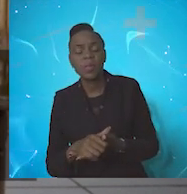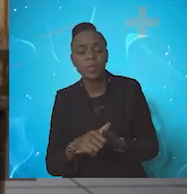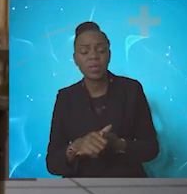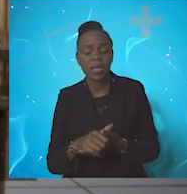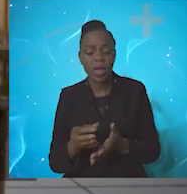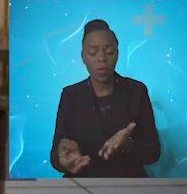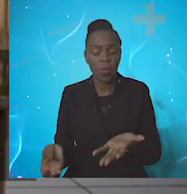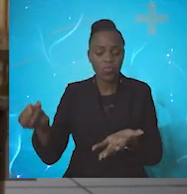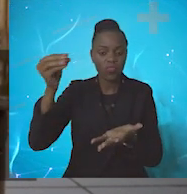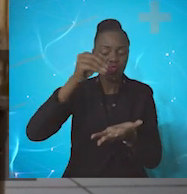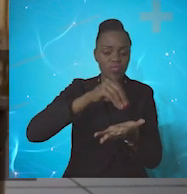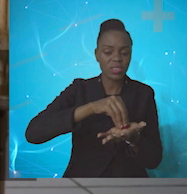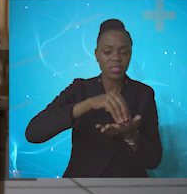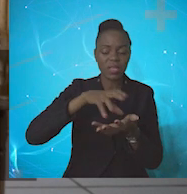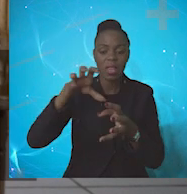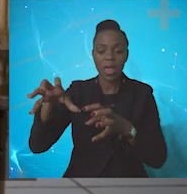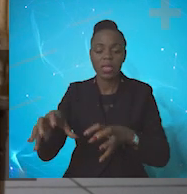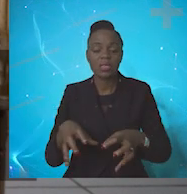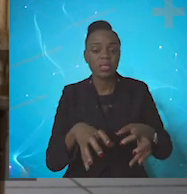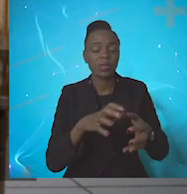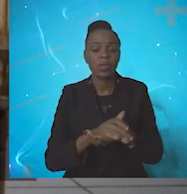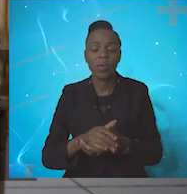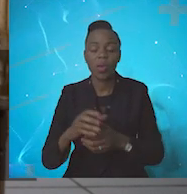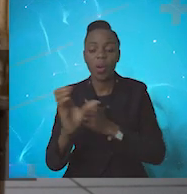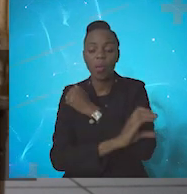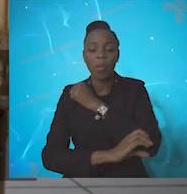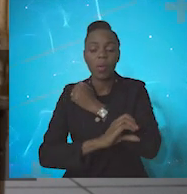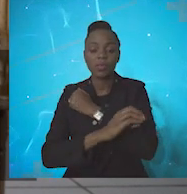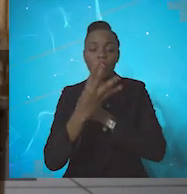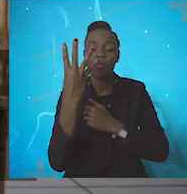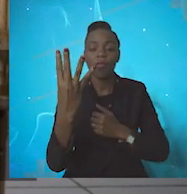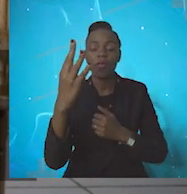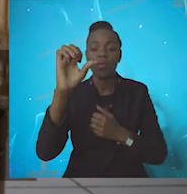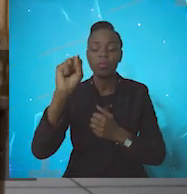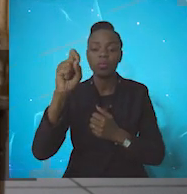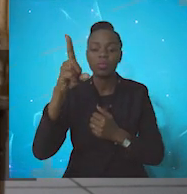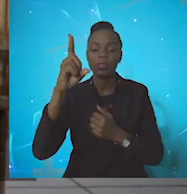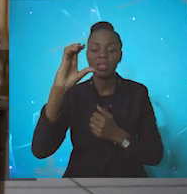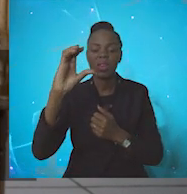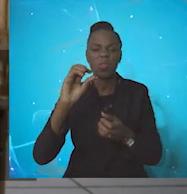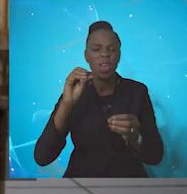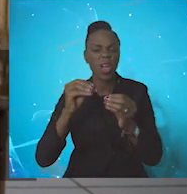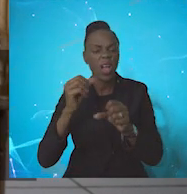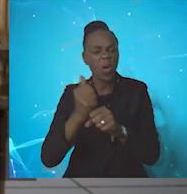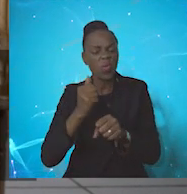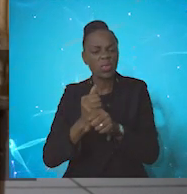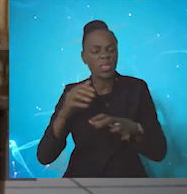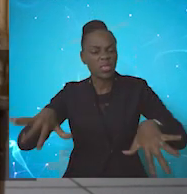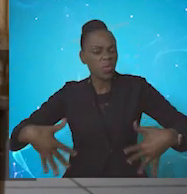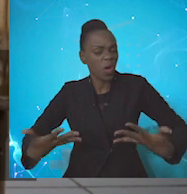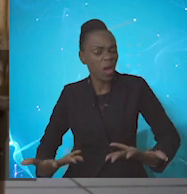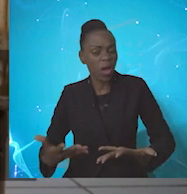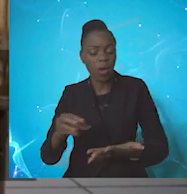in increasing capacity in four countries in sub-Saharan Africa in how to use this drug. So that's Malawi,